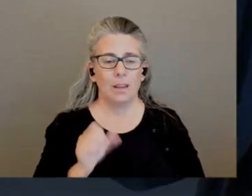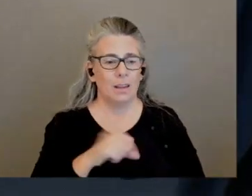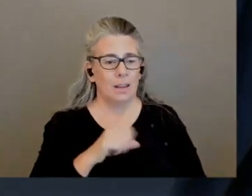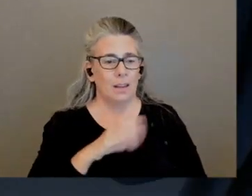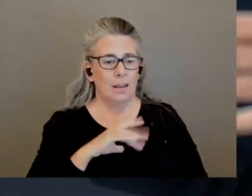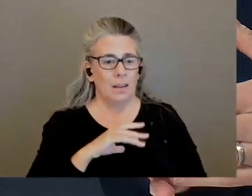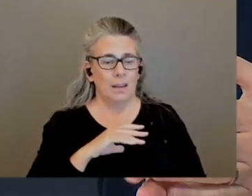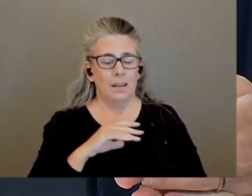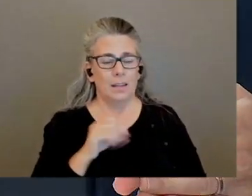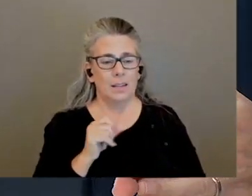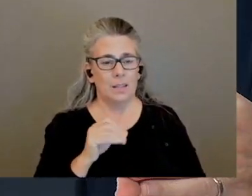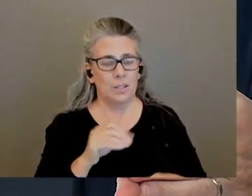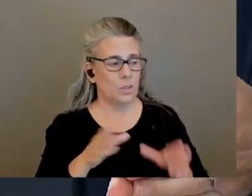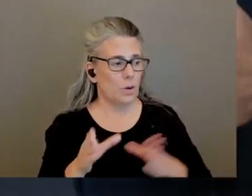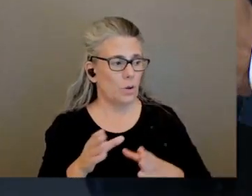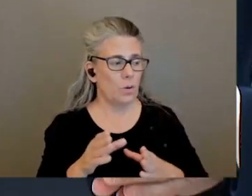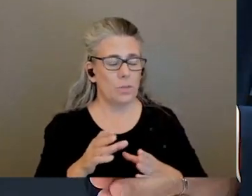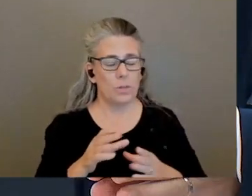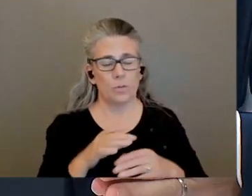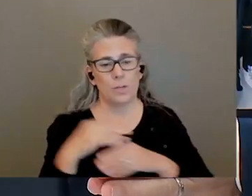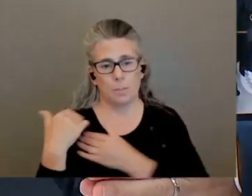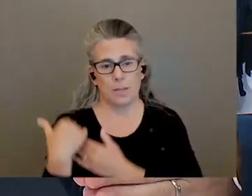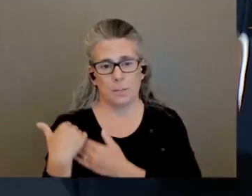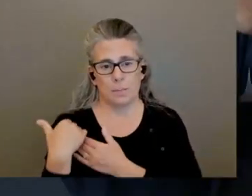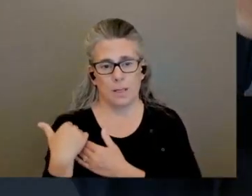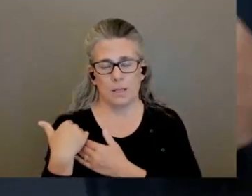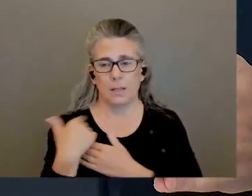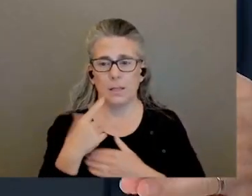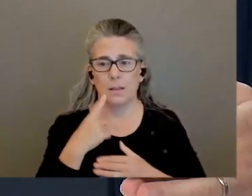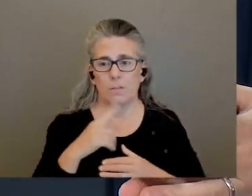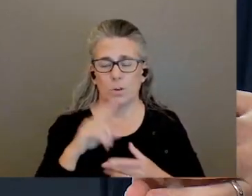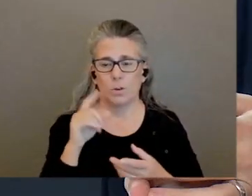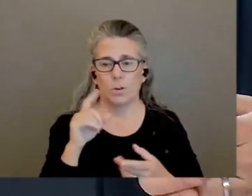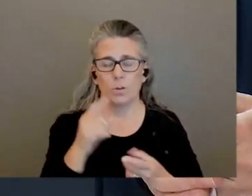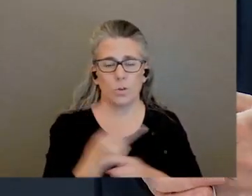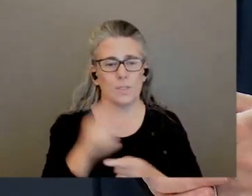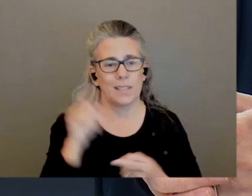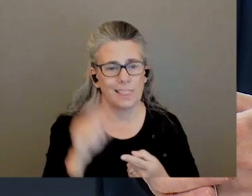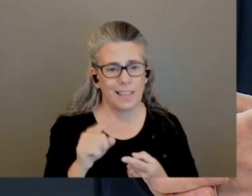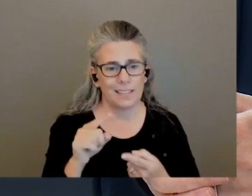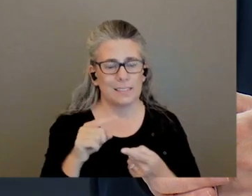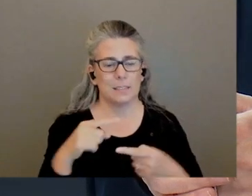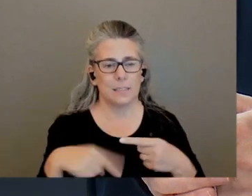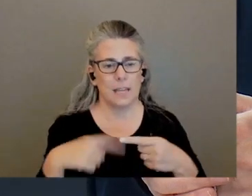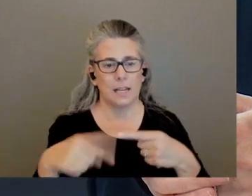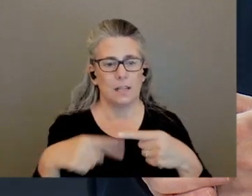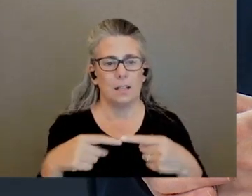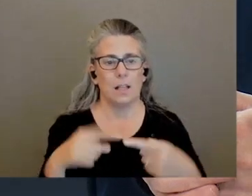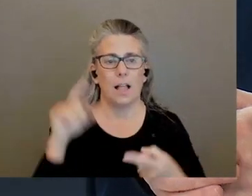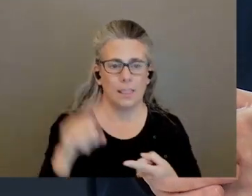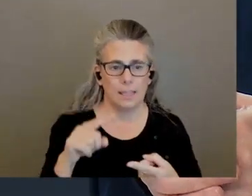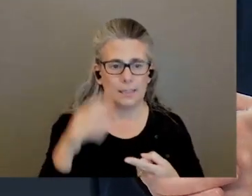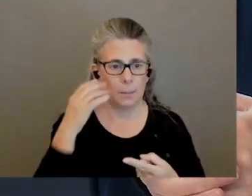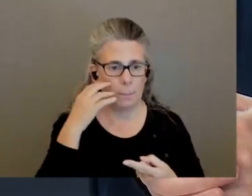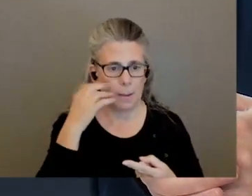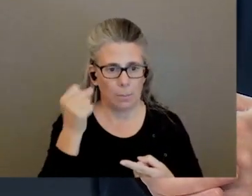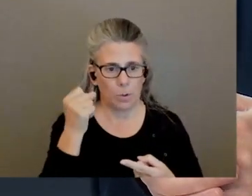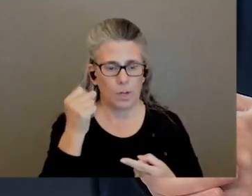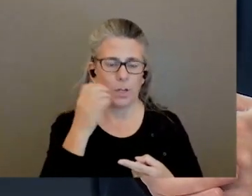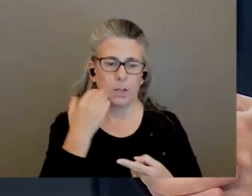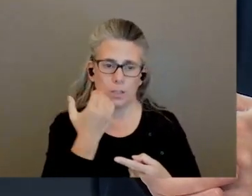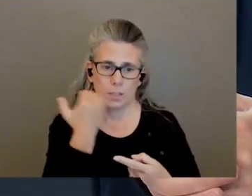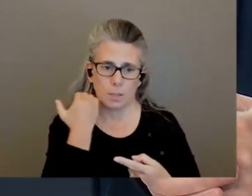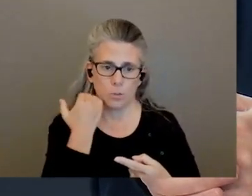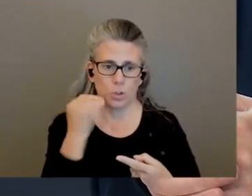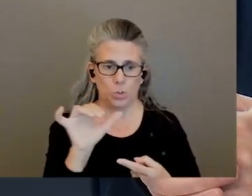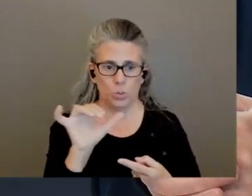to use less CPU cycle, to consume less CPU cycle, lower memory as well. And that's a cool part of our